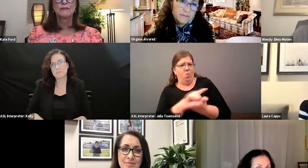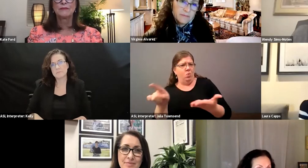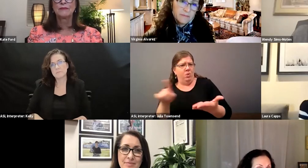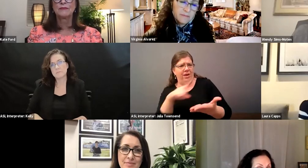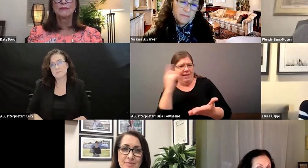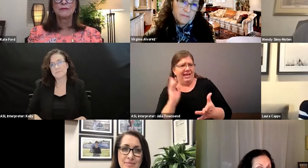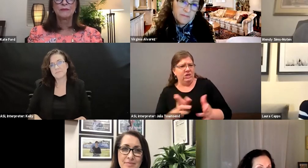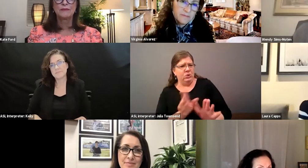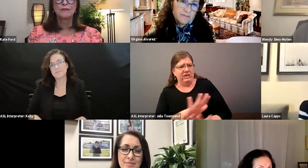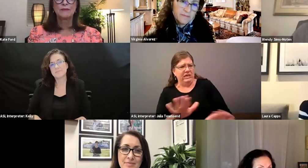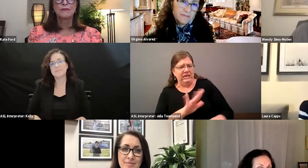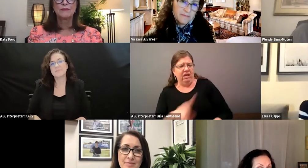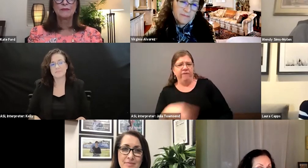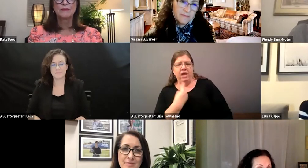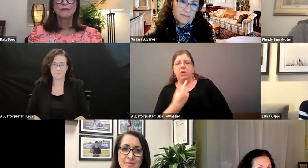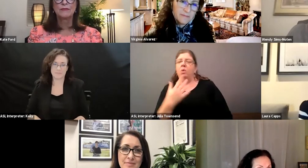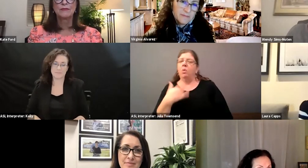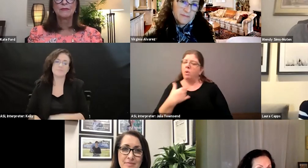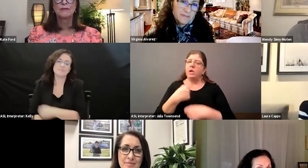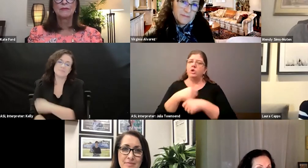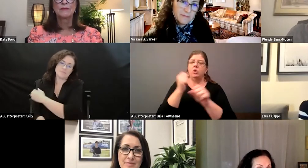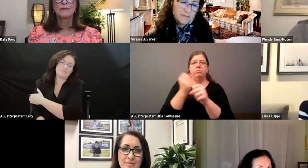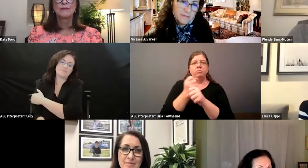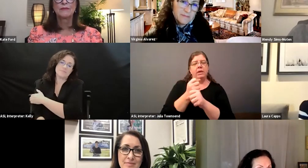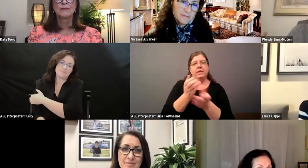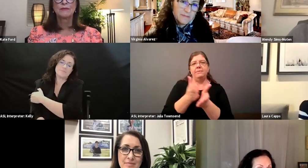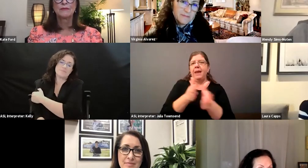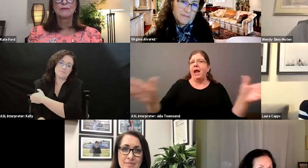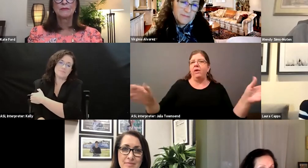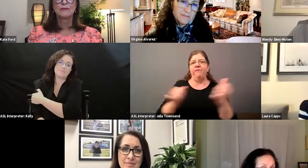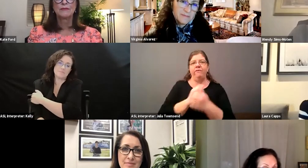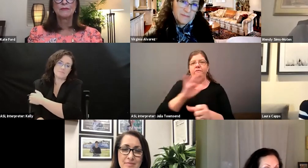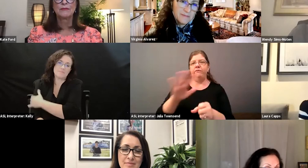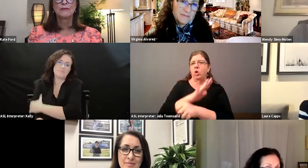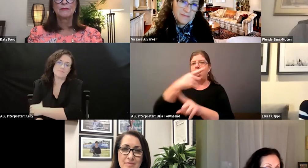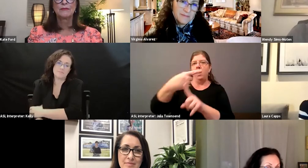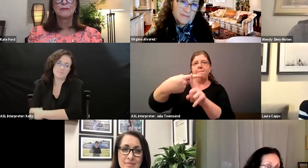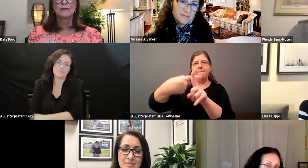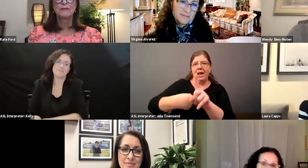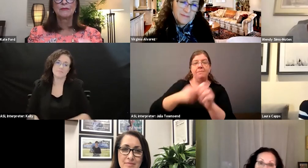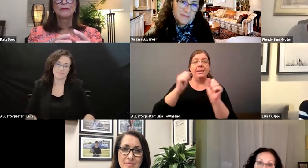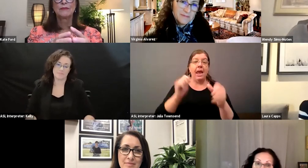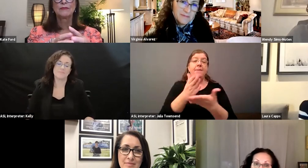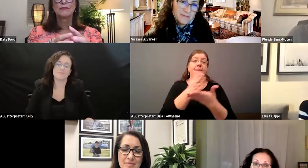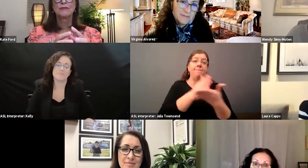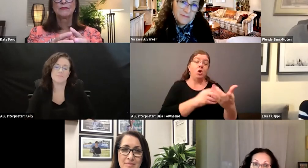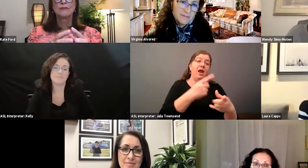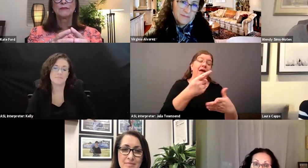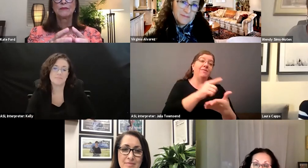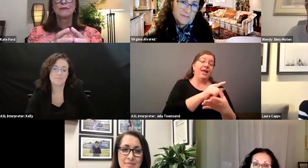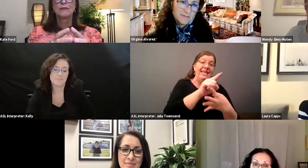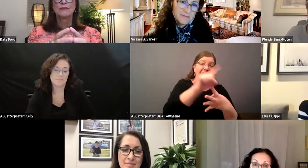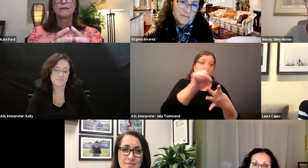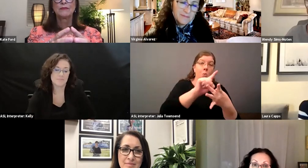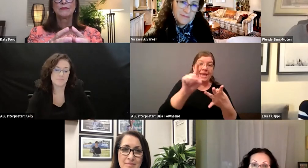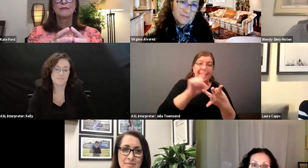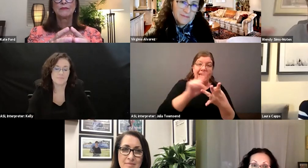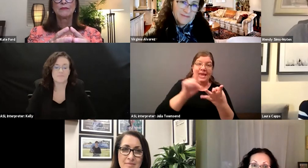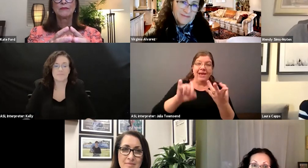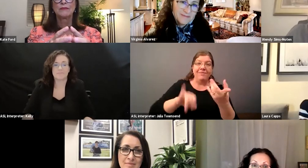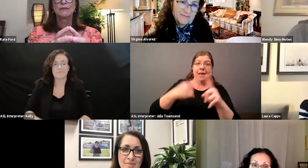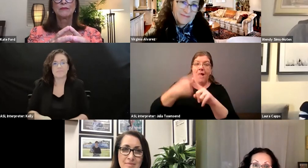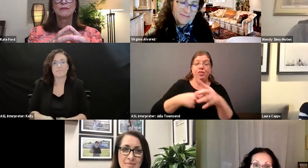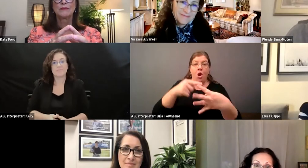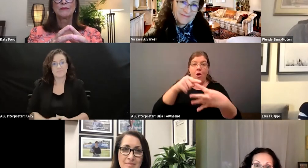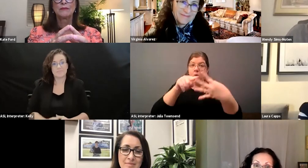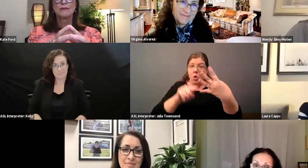black history and so we wanted to make sure it was more broad uh in the month but it certainly can be part of the weeks of those months so there's four weeks of that month so they can celebrate you